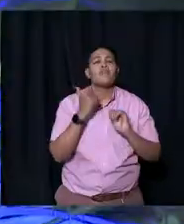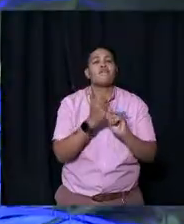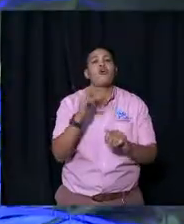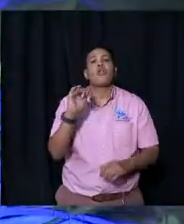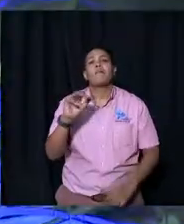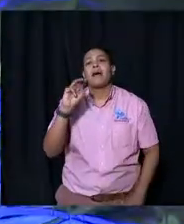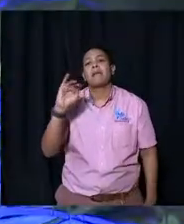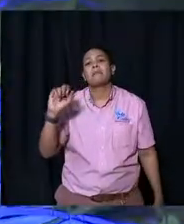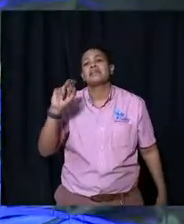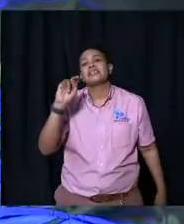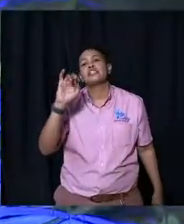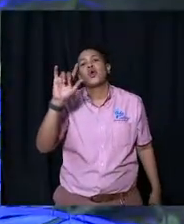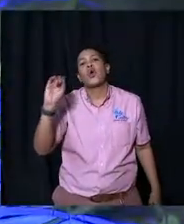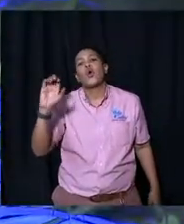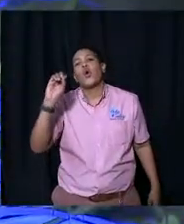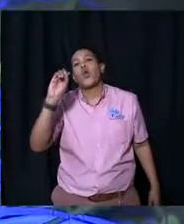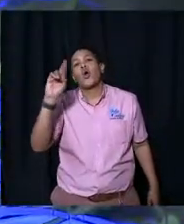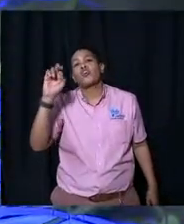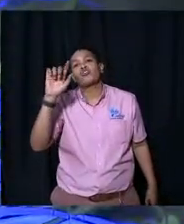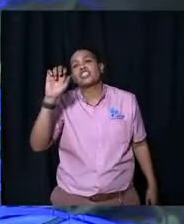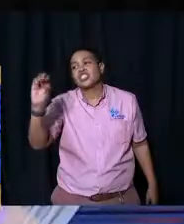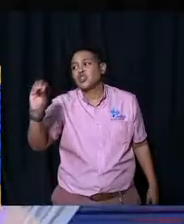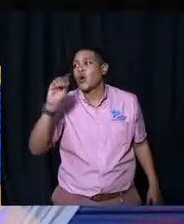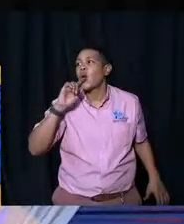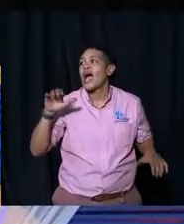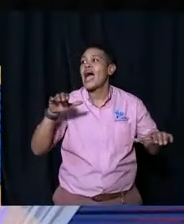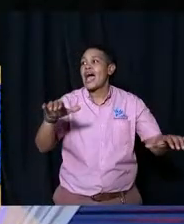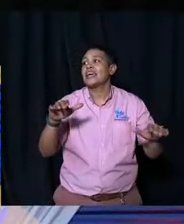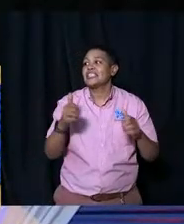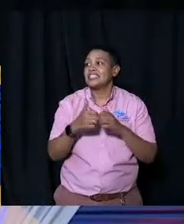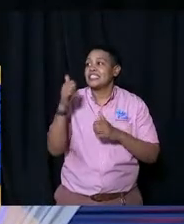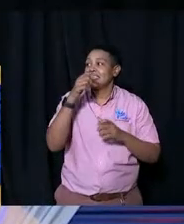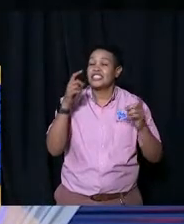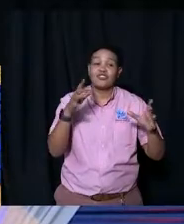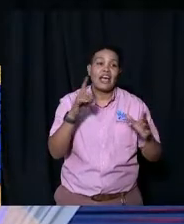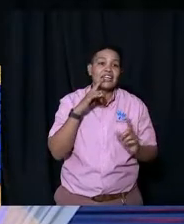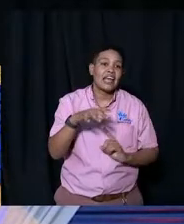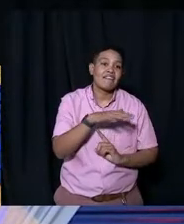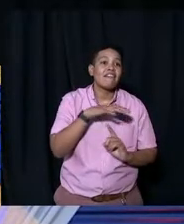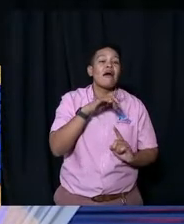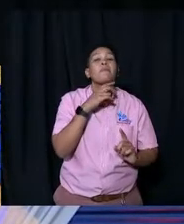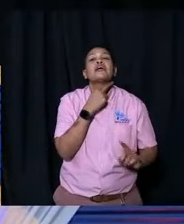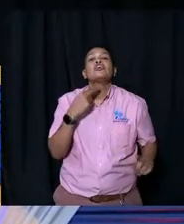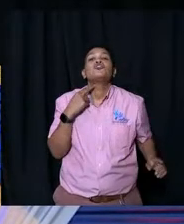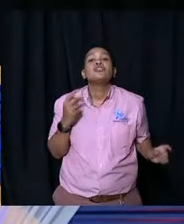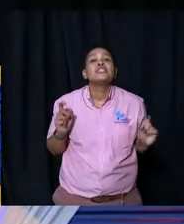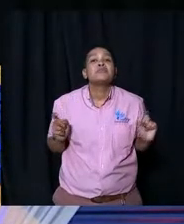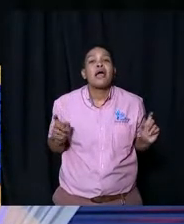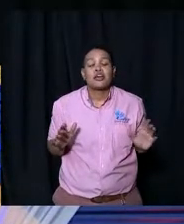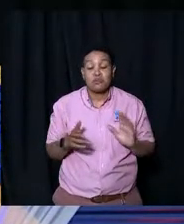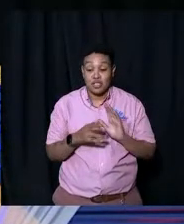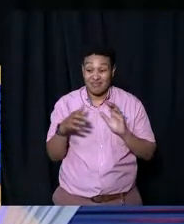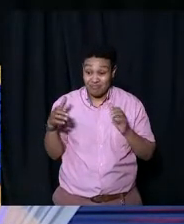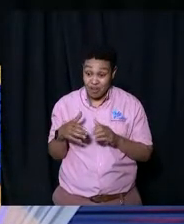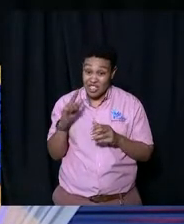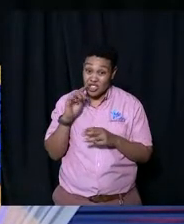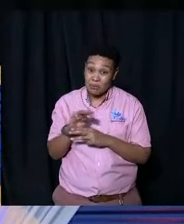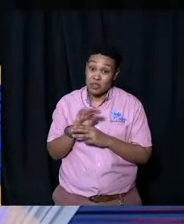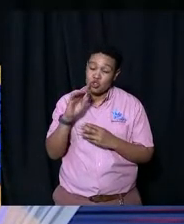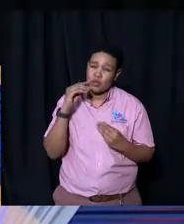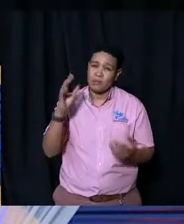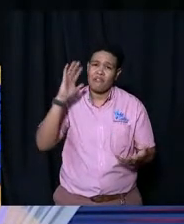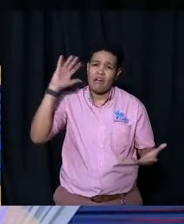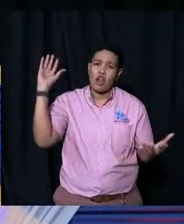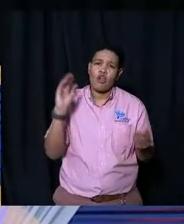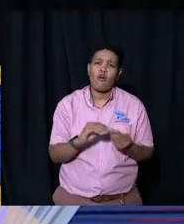Ms. Nicole Origio, Acting Senior Director of the Environment and Risk Management Branch at the Ministry, who will provide an overview of